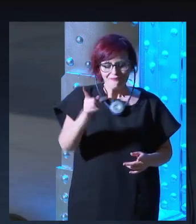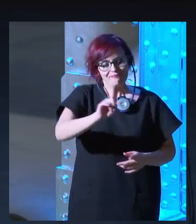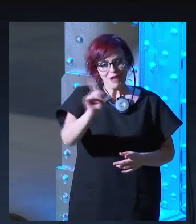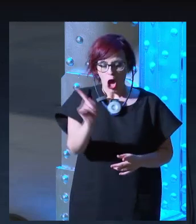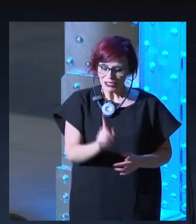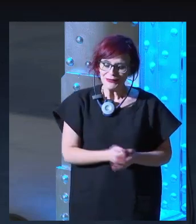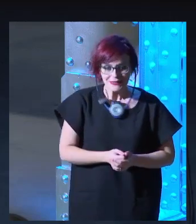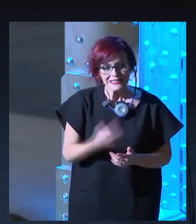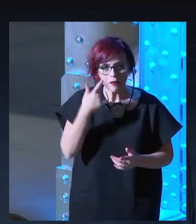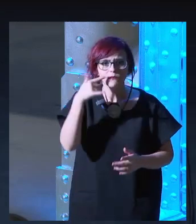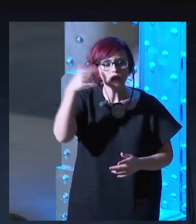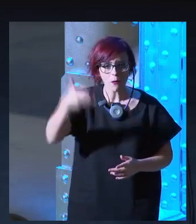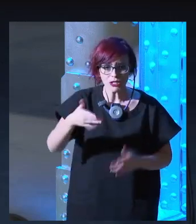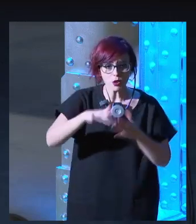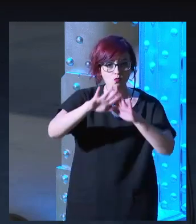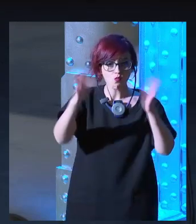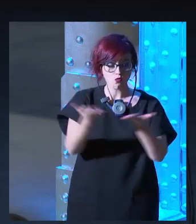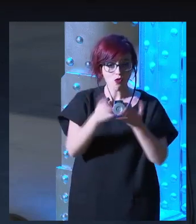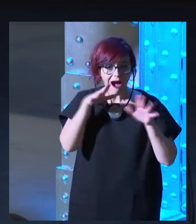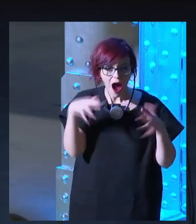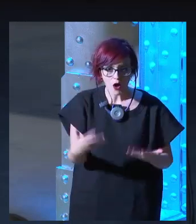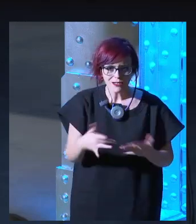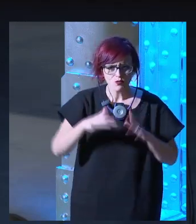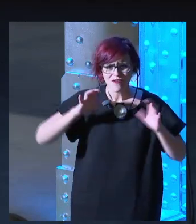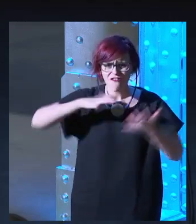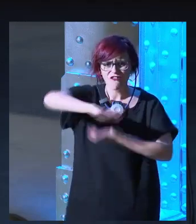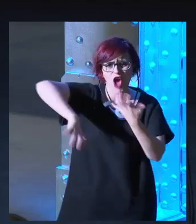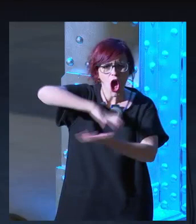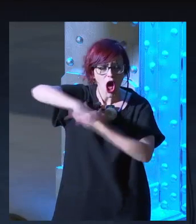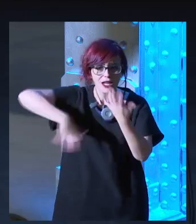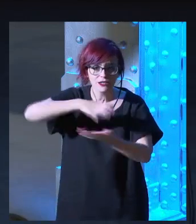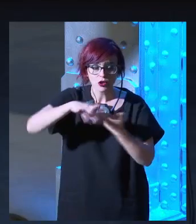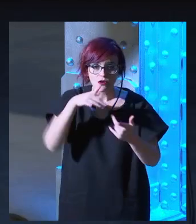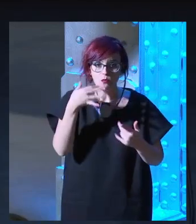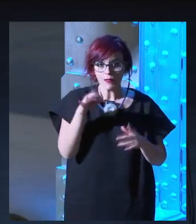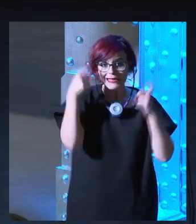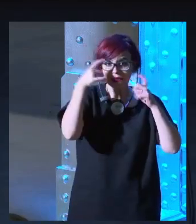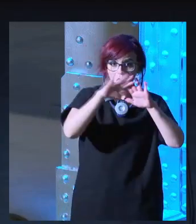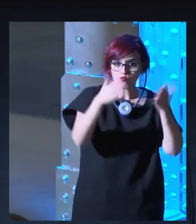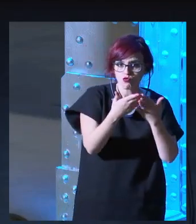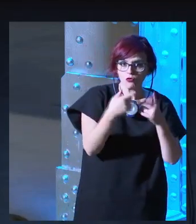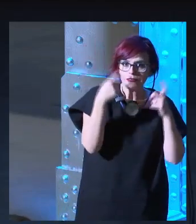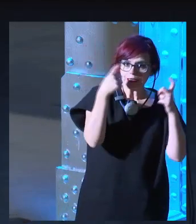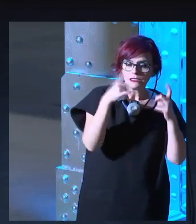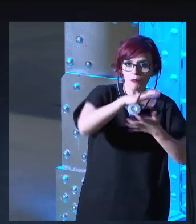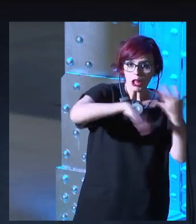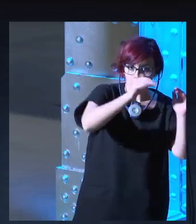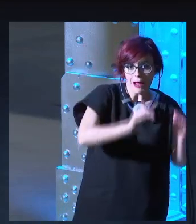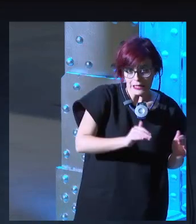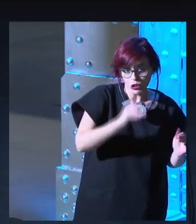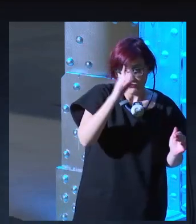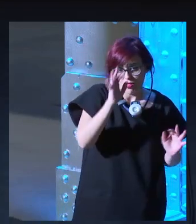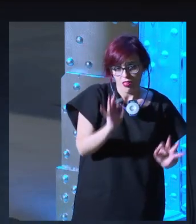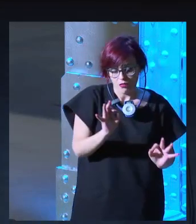very violent world, and we could do with living in a less violent world. But part of it is it's